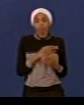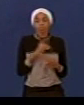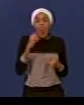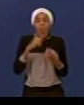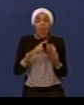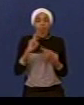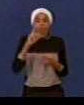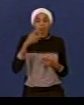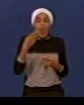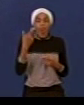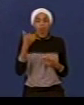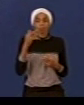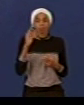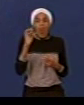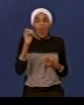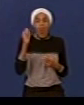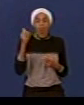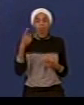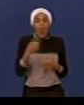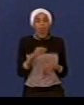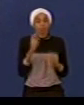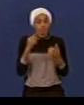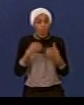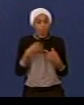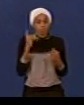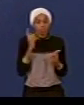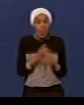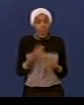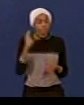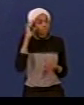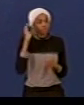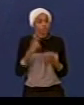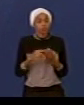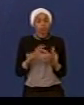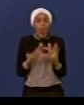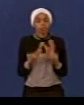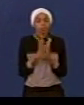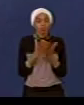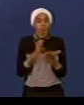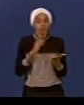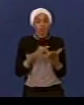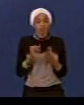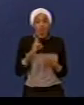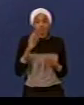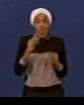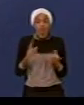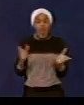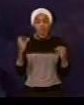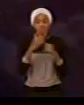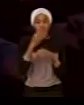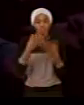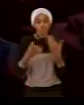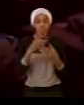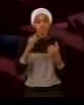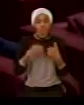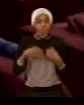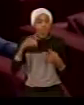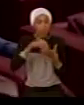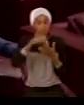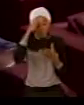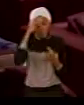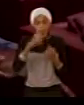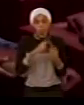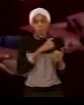captain of the guard. You have just listened to the Bible reading, and we need to take whatever we have learned to the Lord in